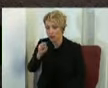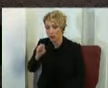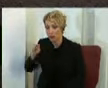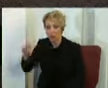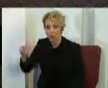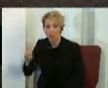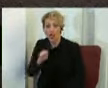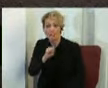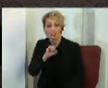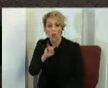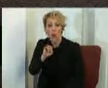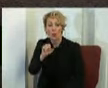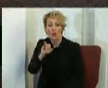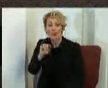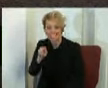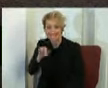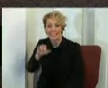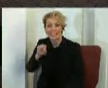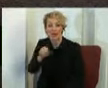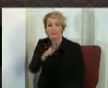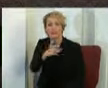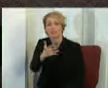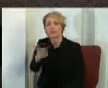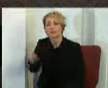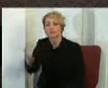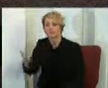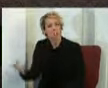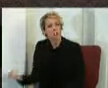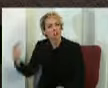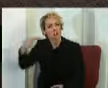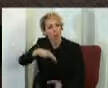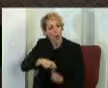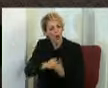is. Now join with me in a moment of prayer.